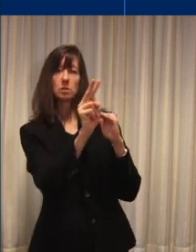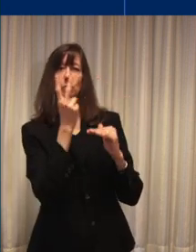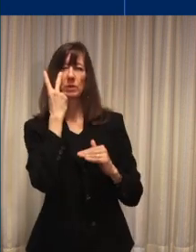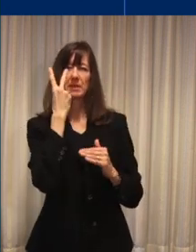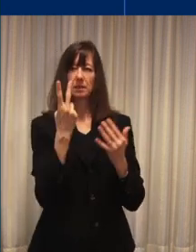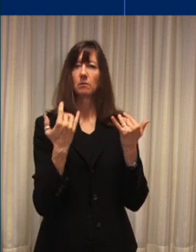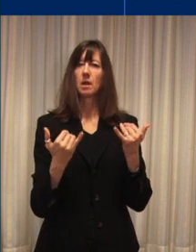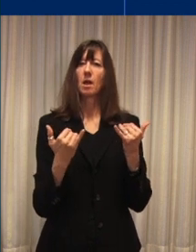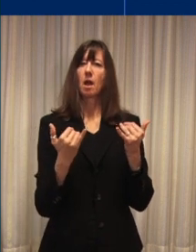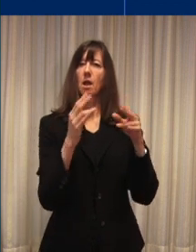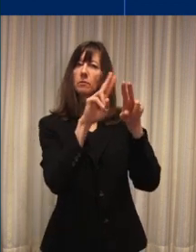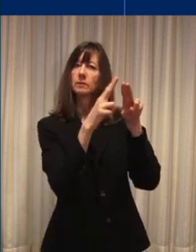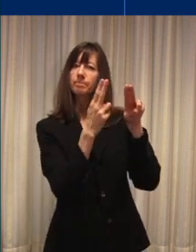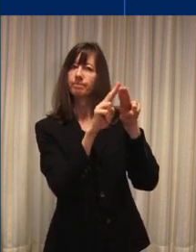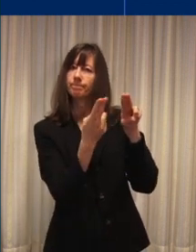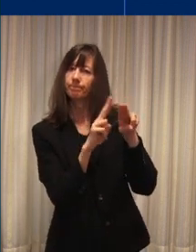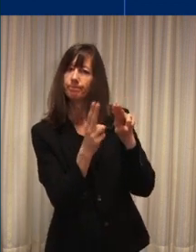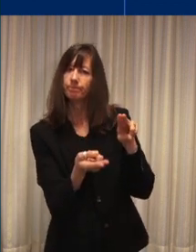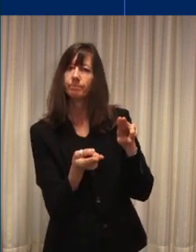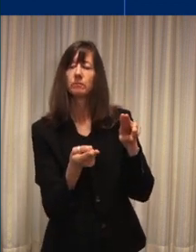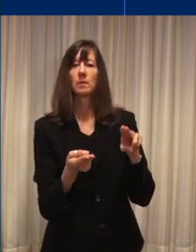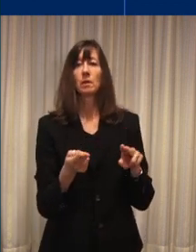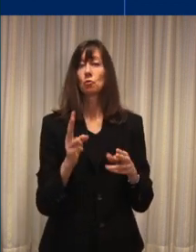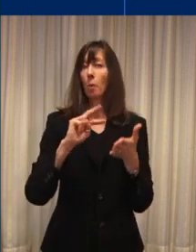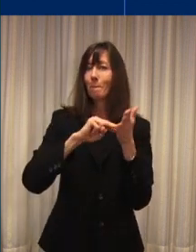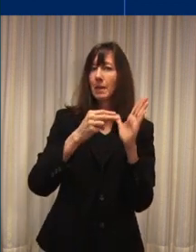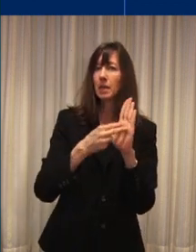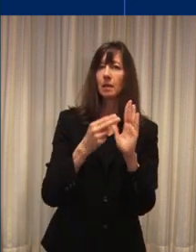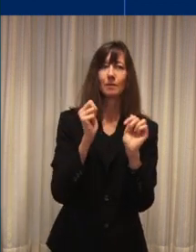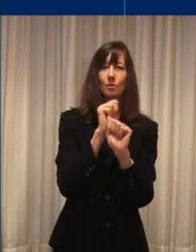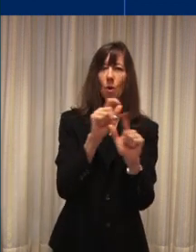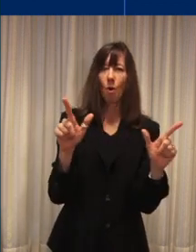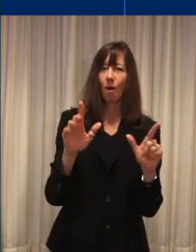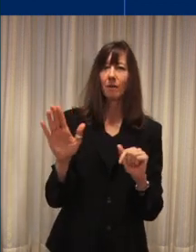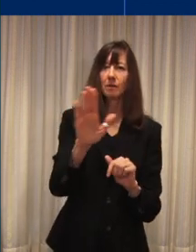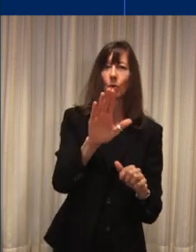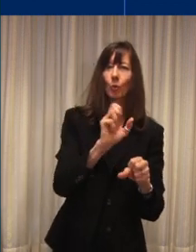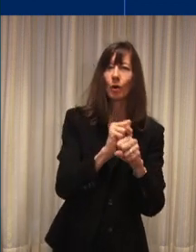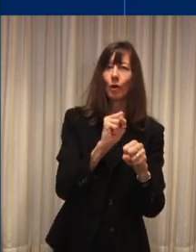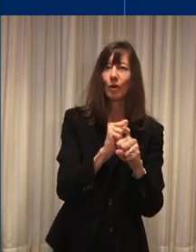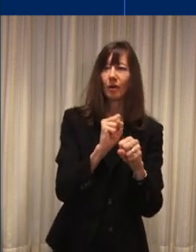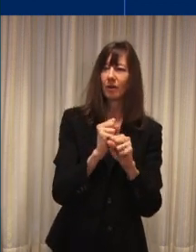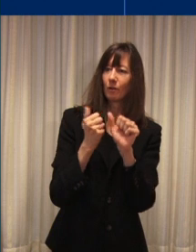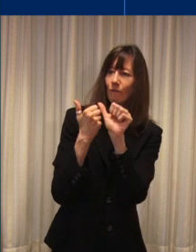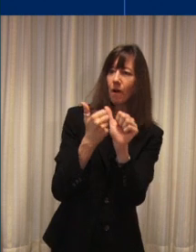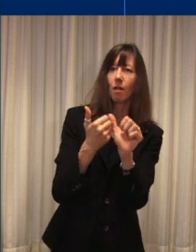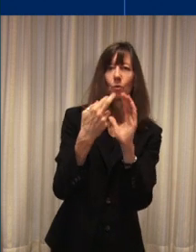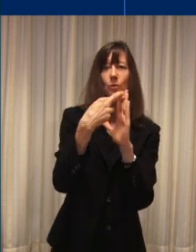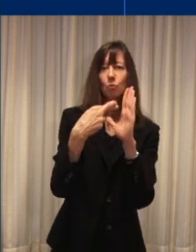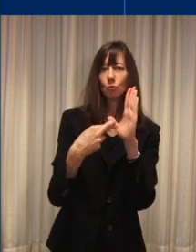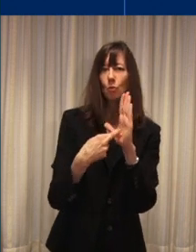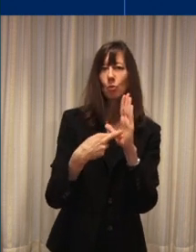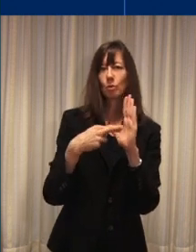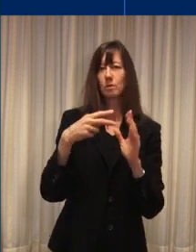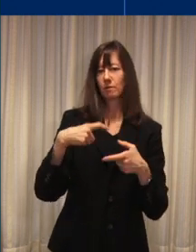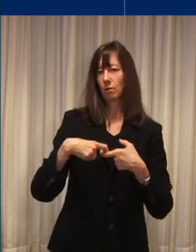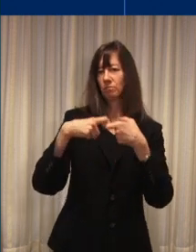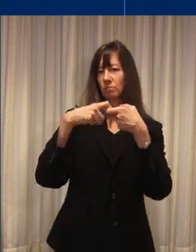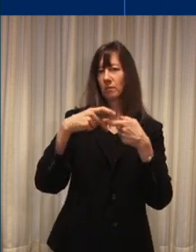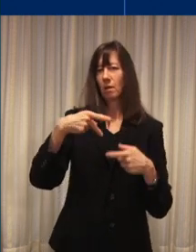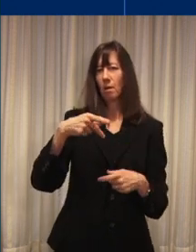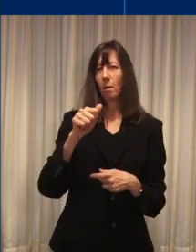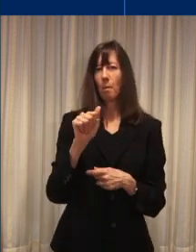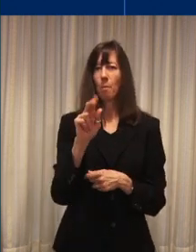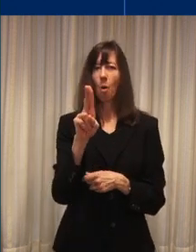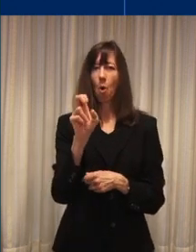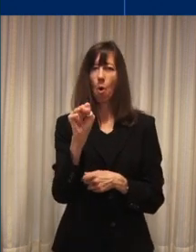that everyone's doing to follow the pause guidelines, to stay home and keep everyone safe and slow the spread, it